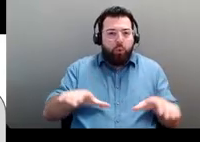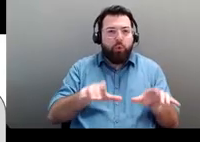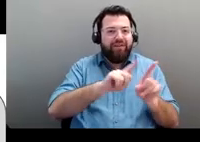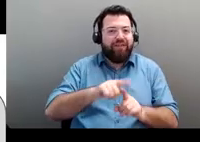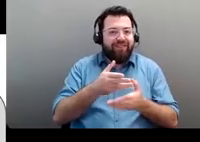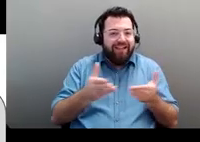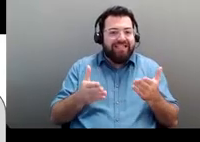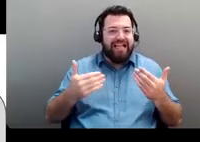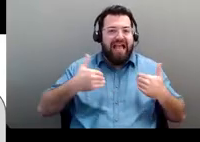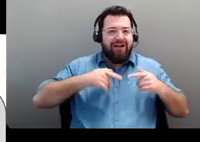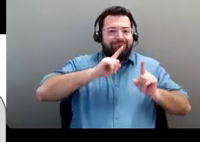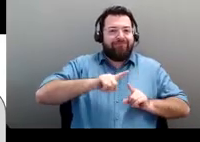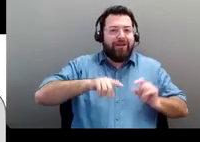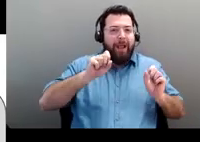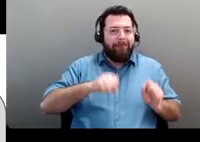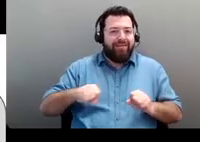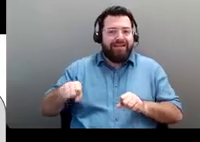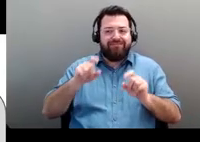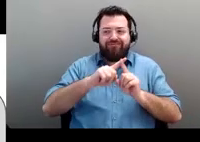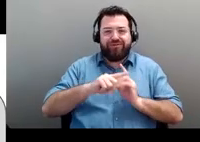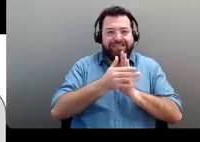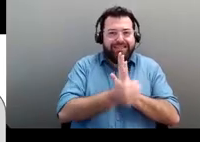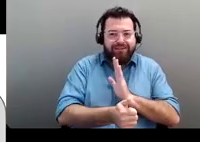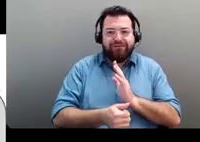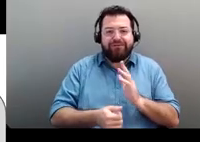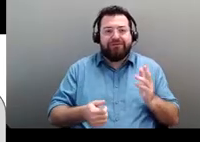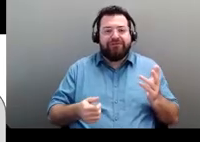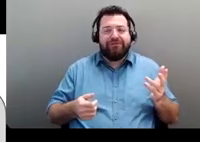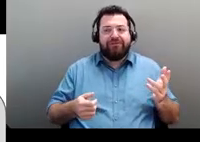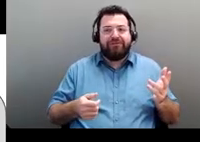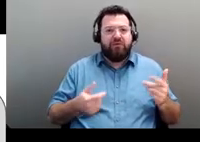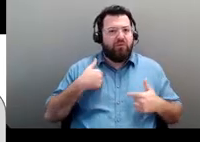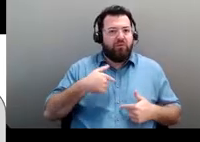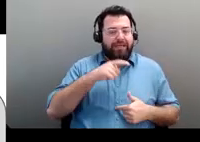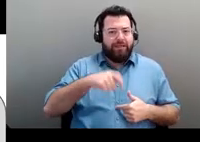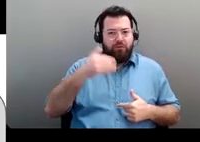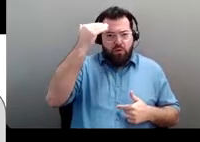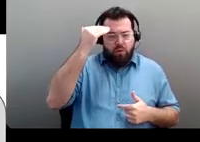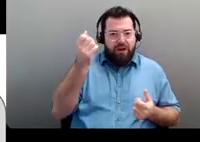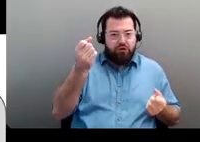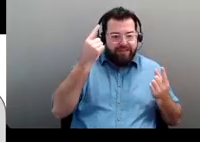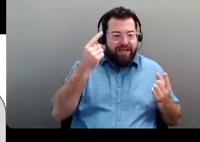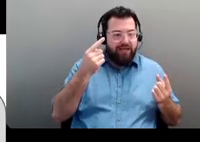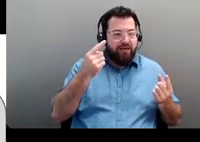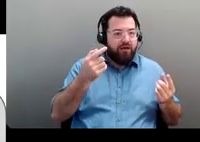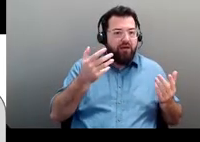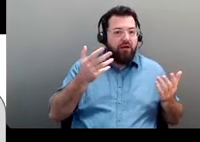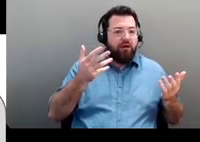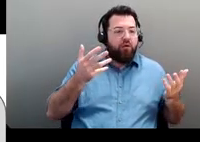does AI models have, and what are their limits? And also